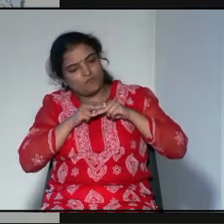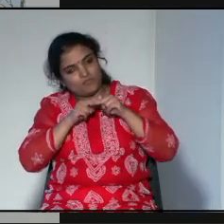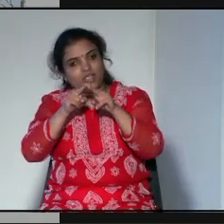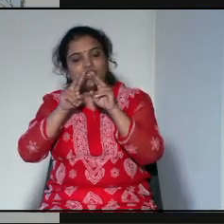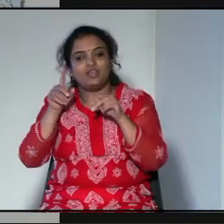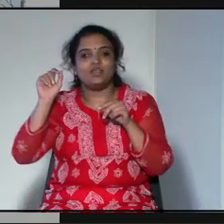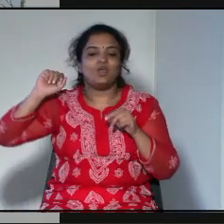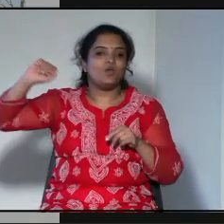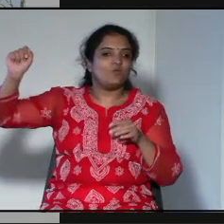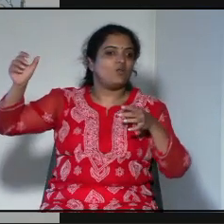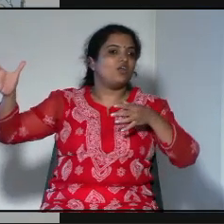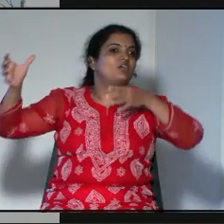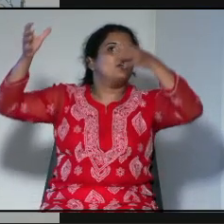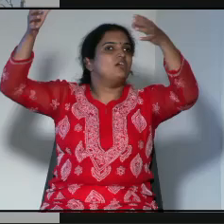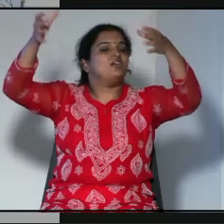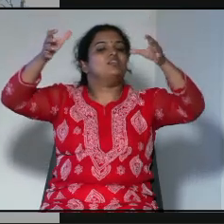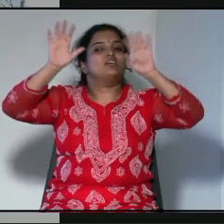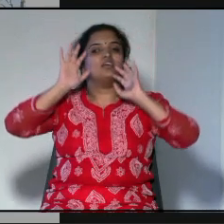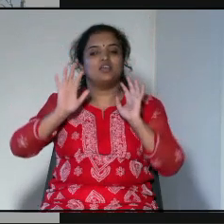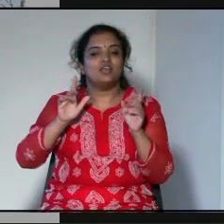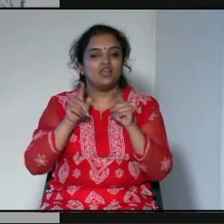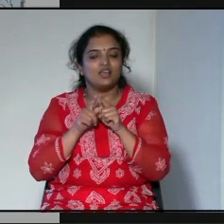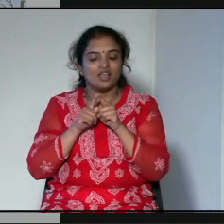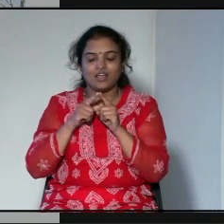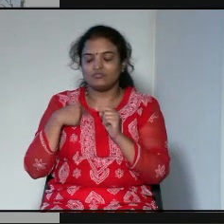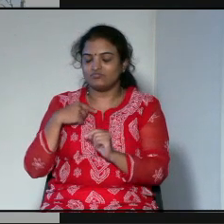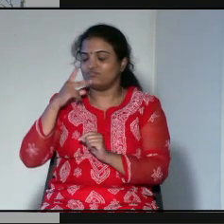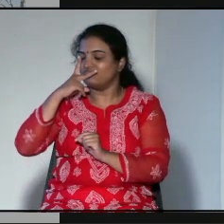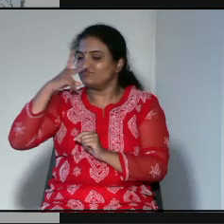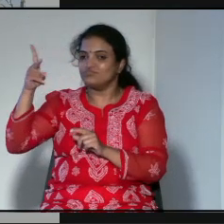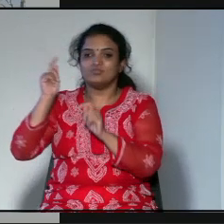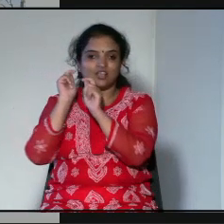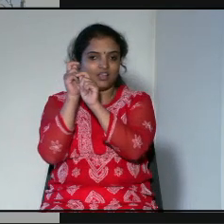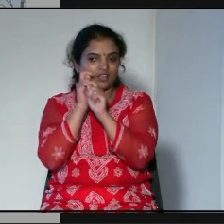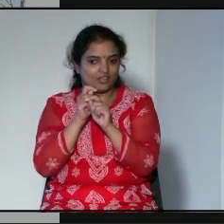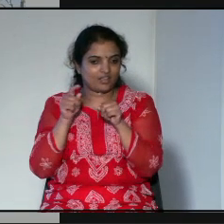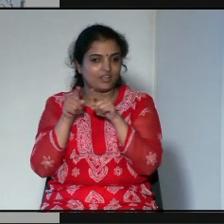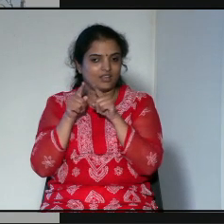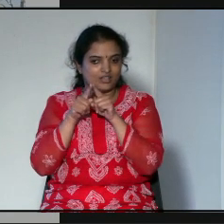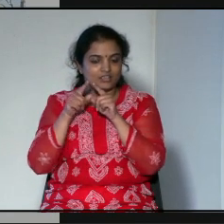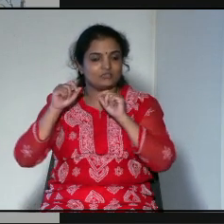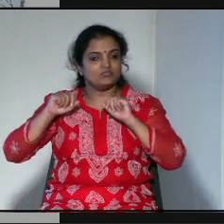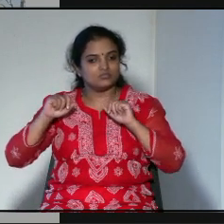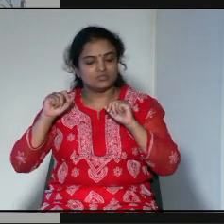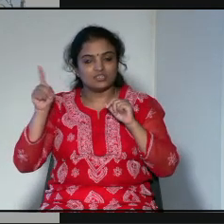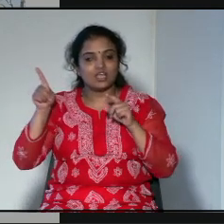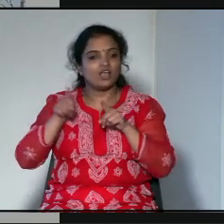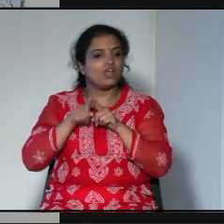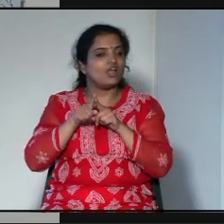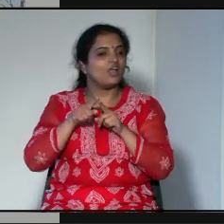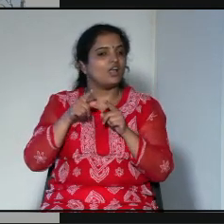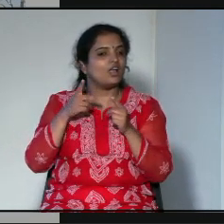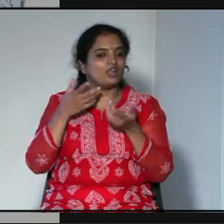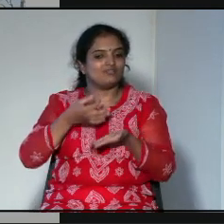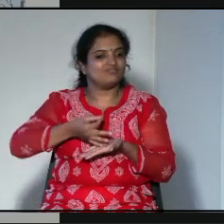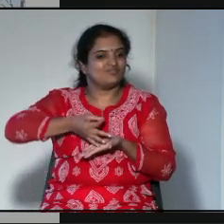We could think of the Goodrick acquisition of this sculpture for its Darjeeling tea gardens as an exemplary instance of